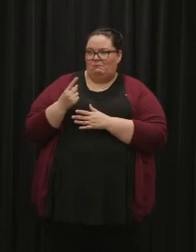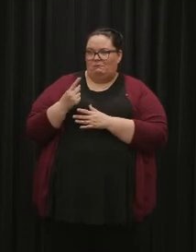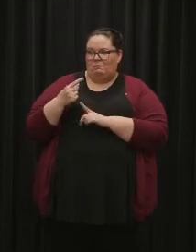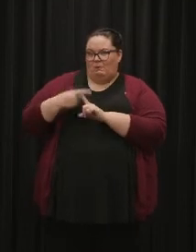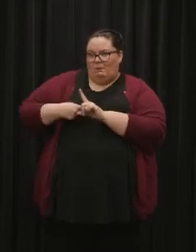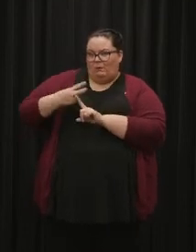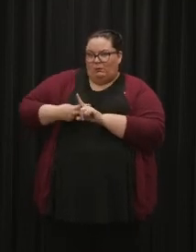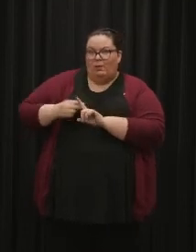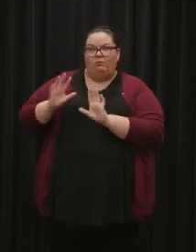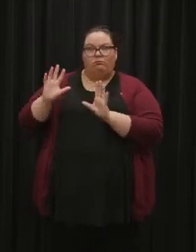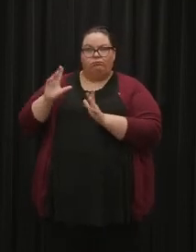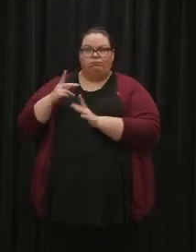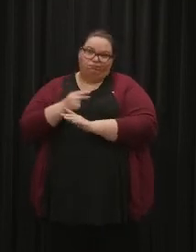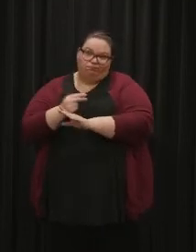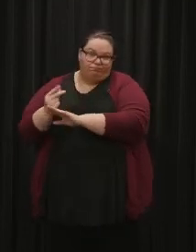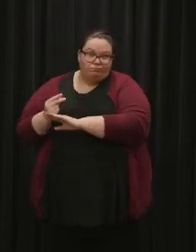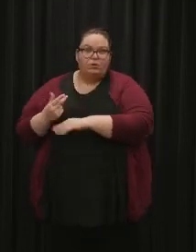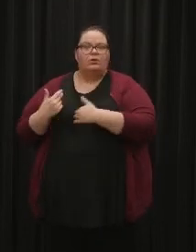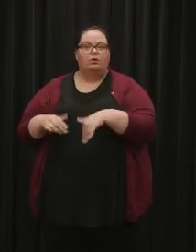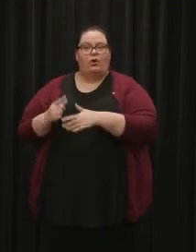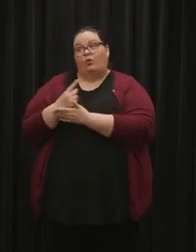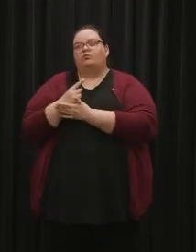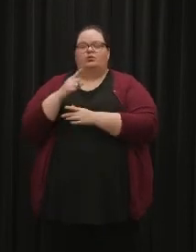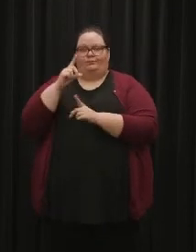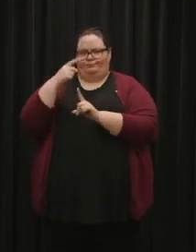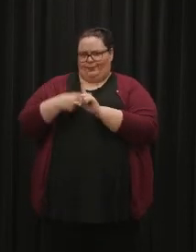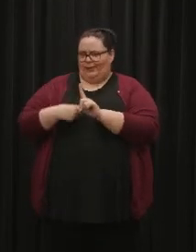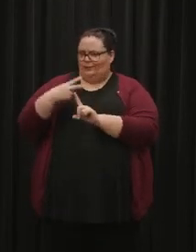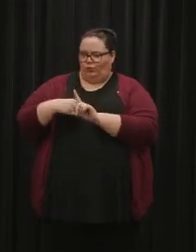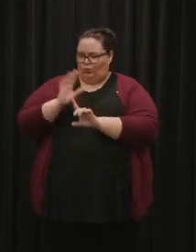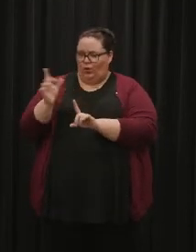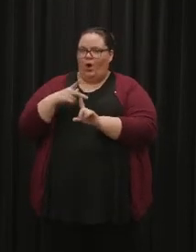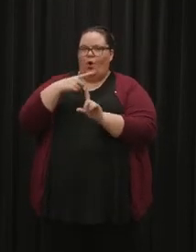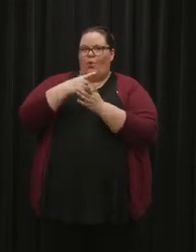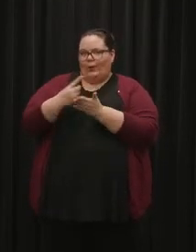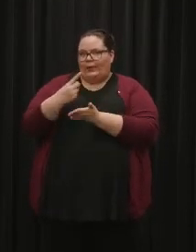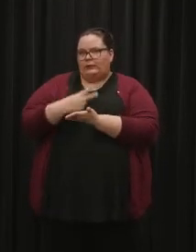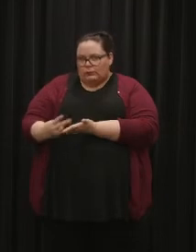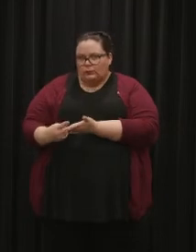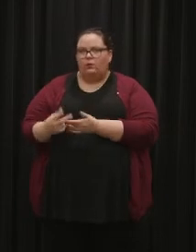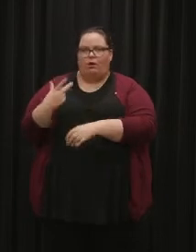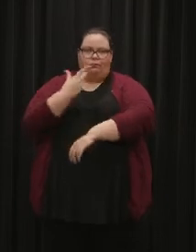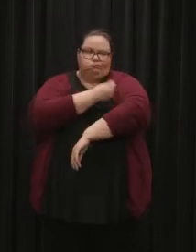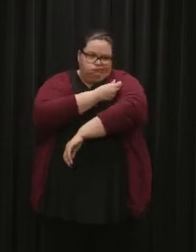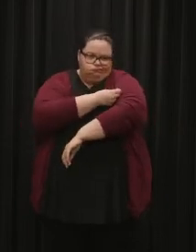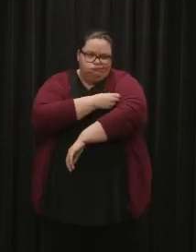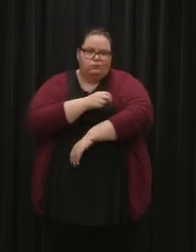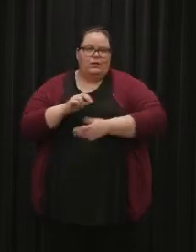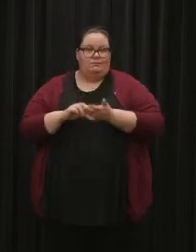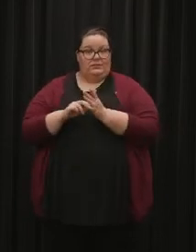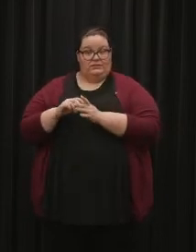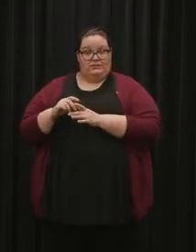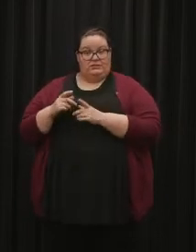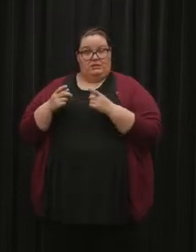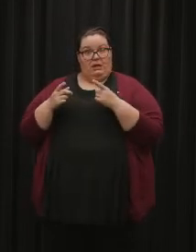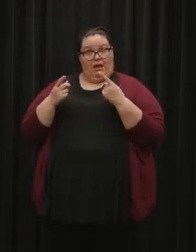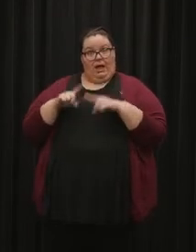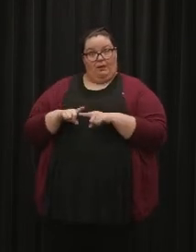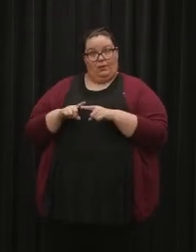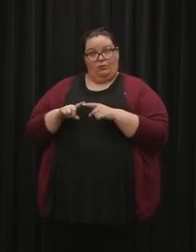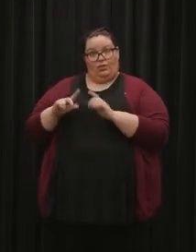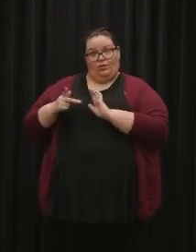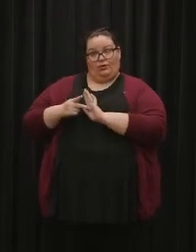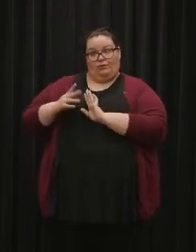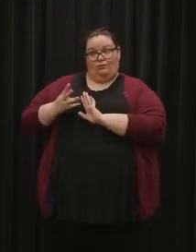several month period, several week period, we expect that once that part of the rollout happens, it'll go quite swiftly for